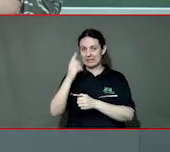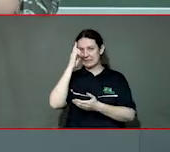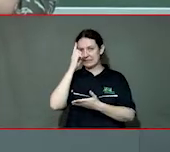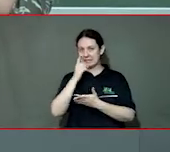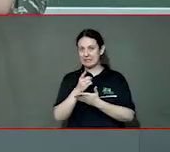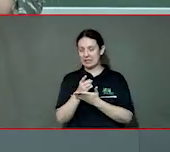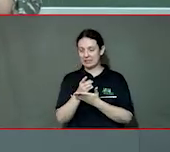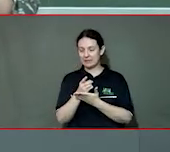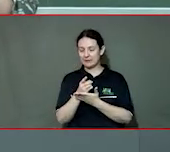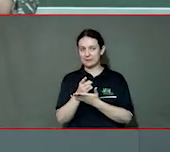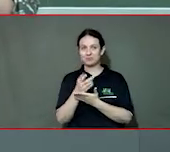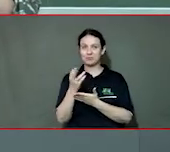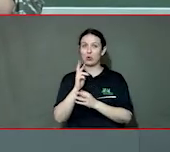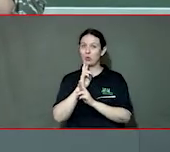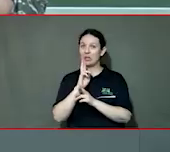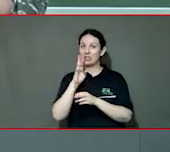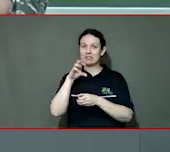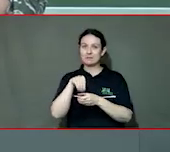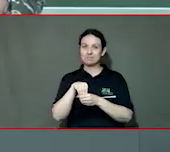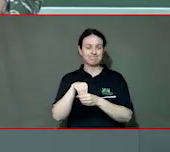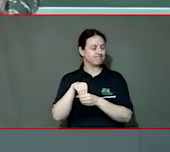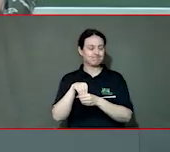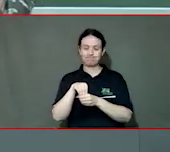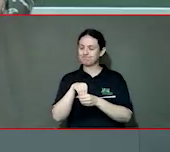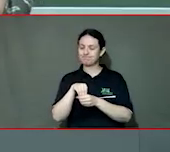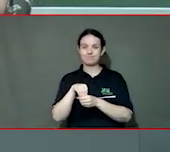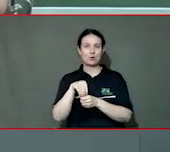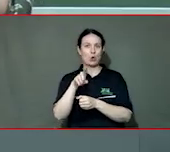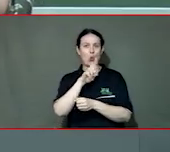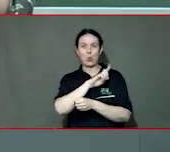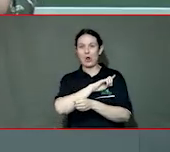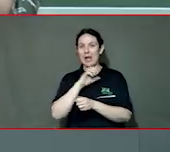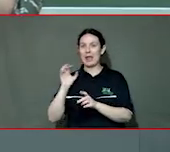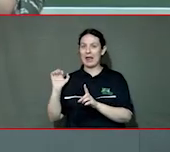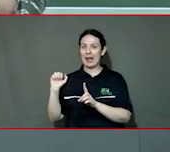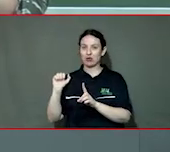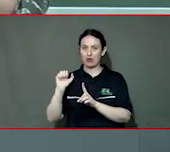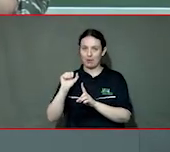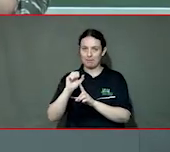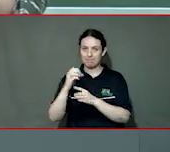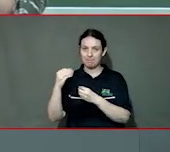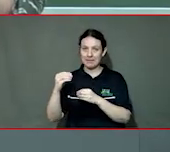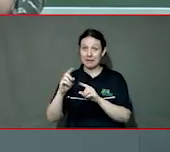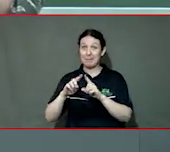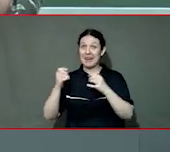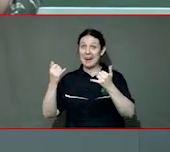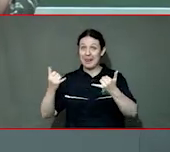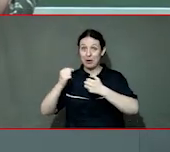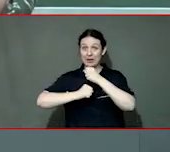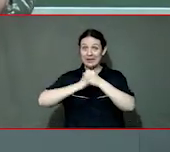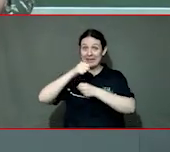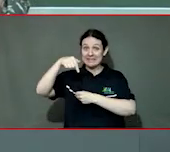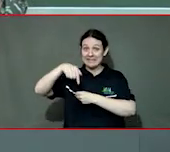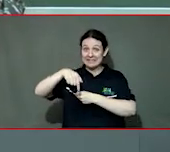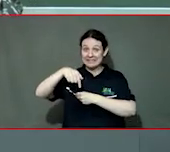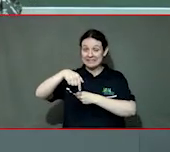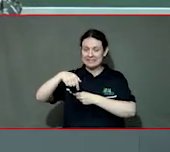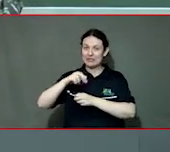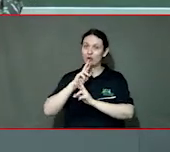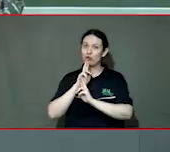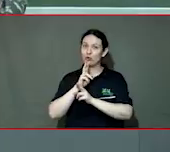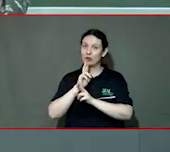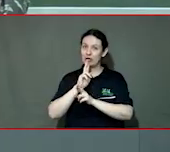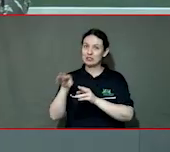the reactions because we were still busy with the catch-up plan. So now the reactions, which were only